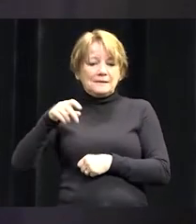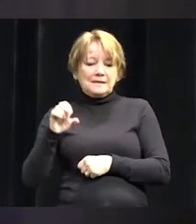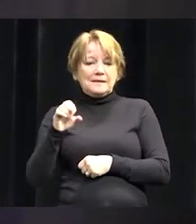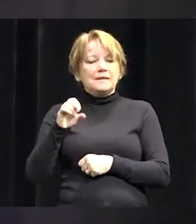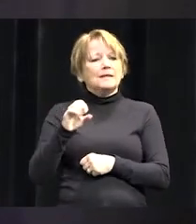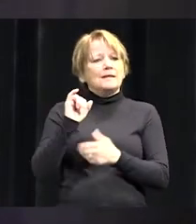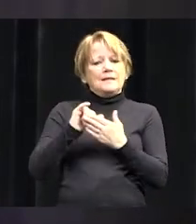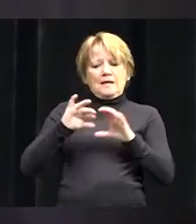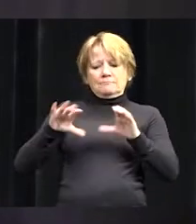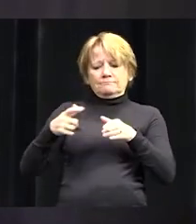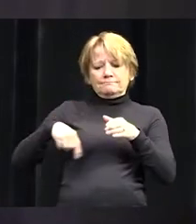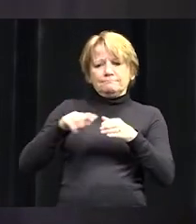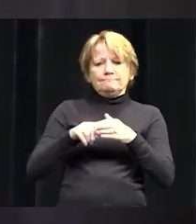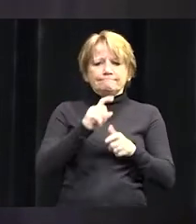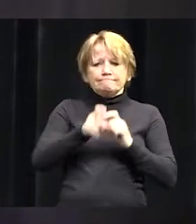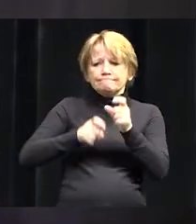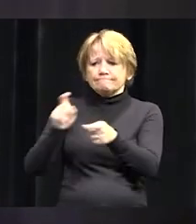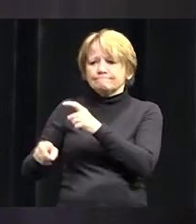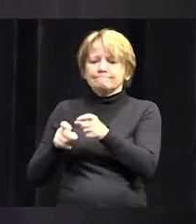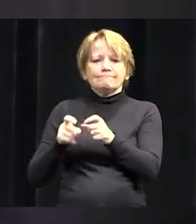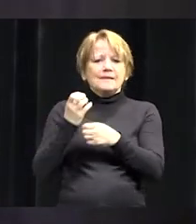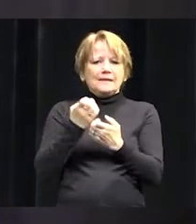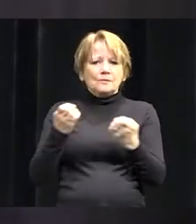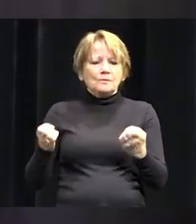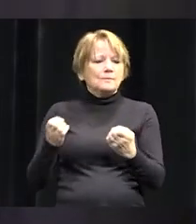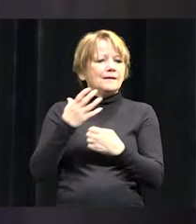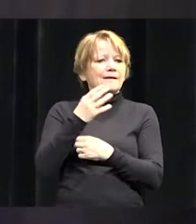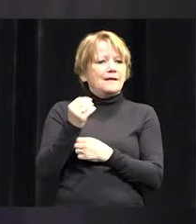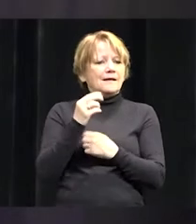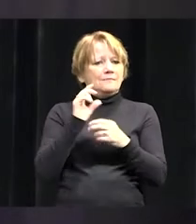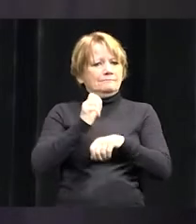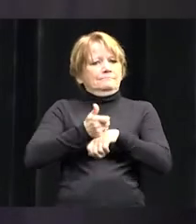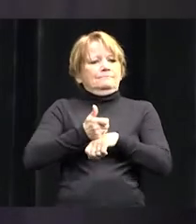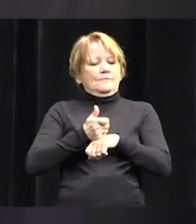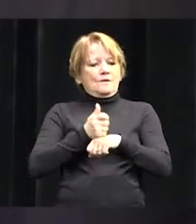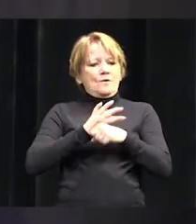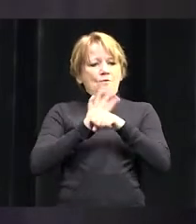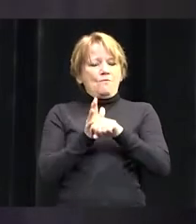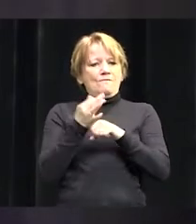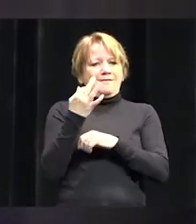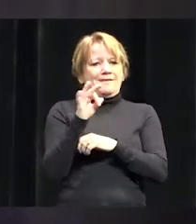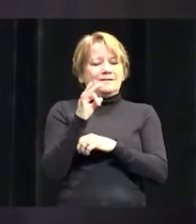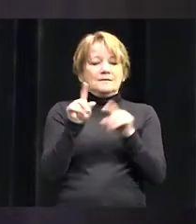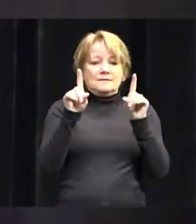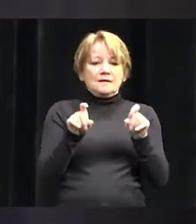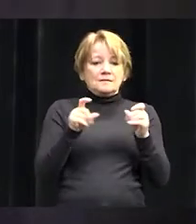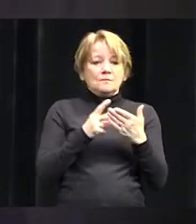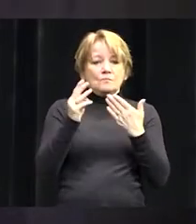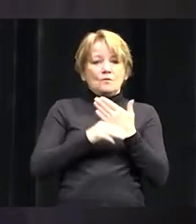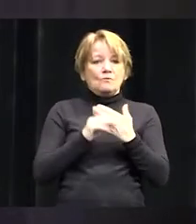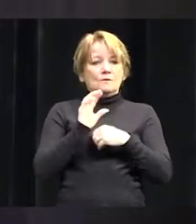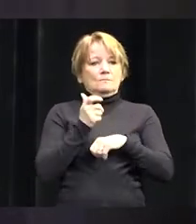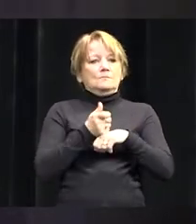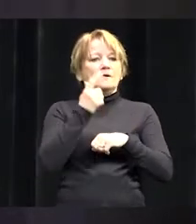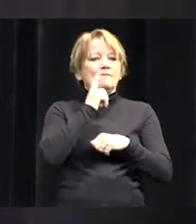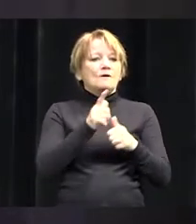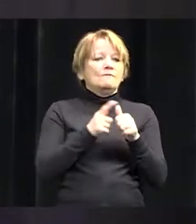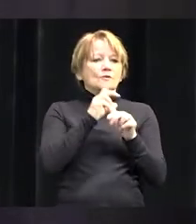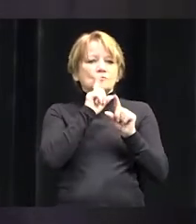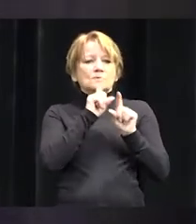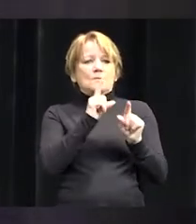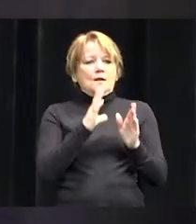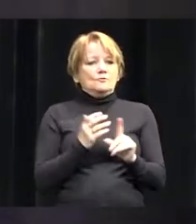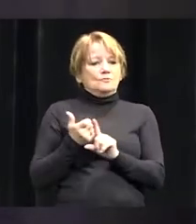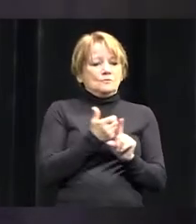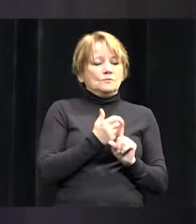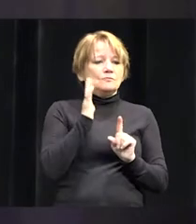distribute protective equipment and rapidly initiated a covid19 testing program to keep first responders